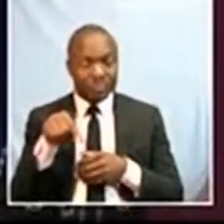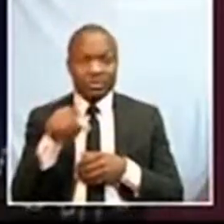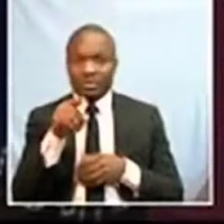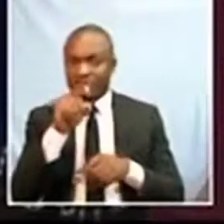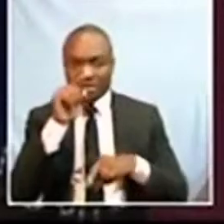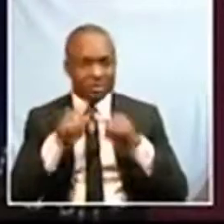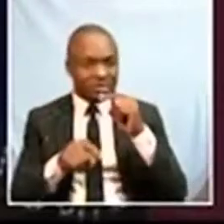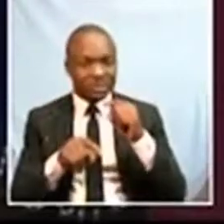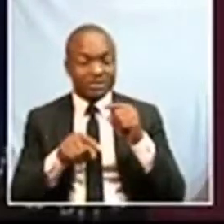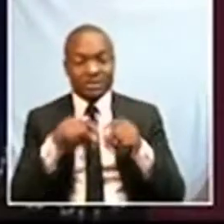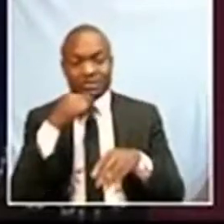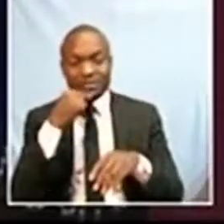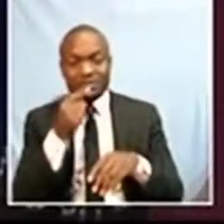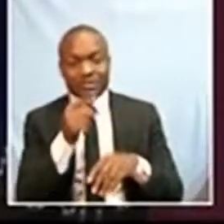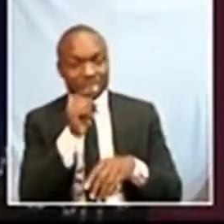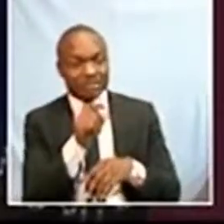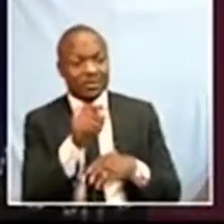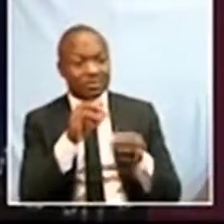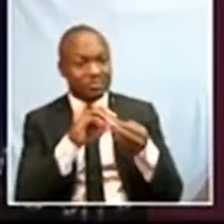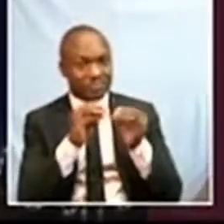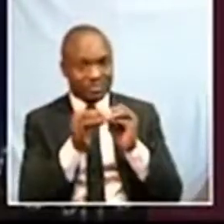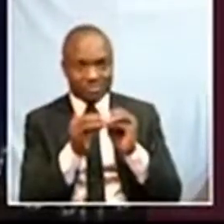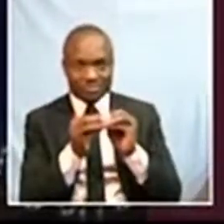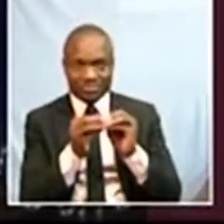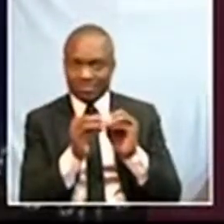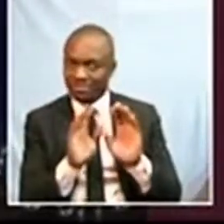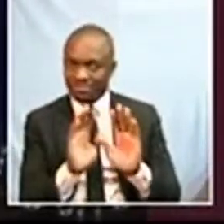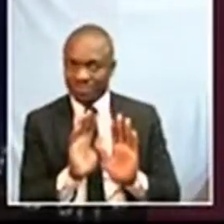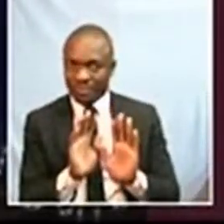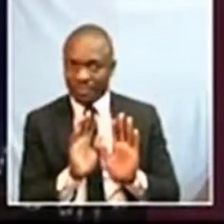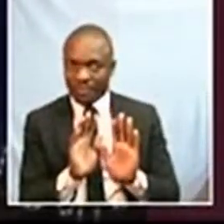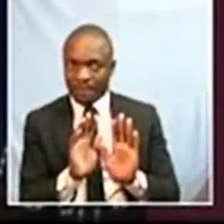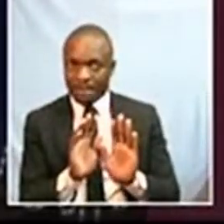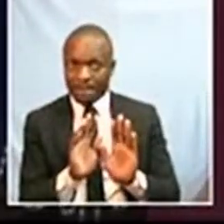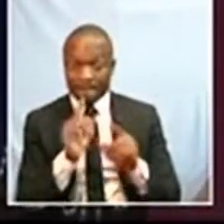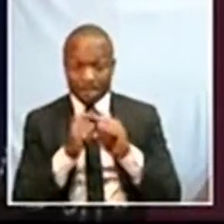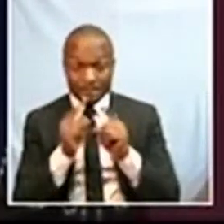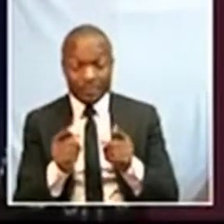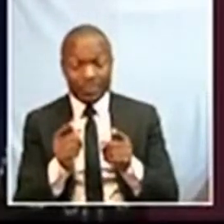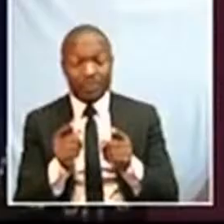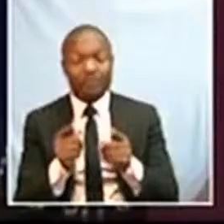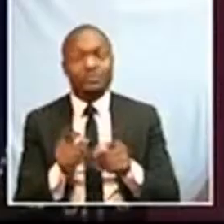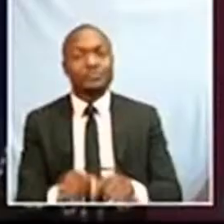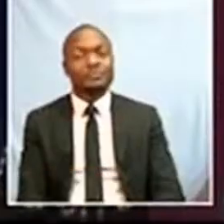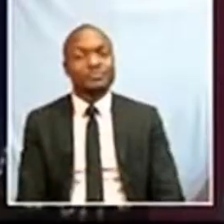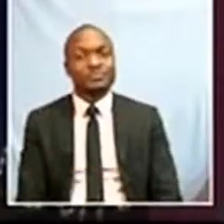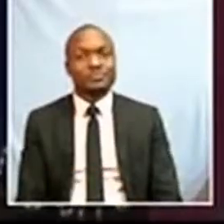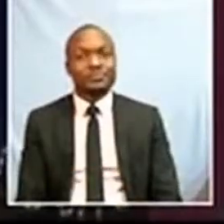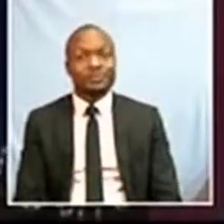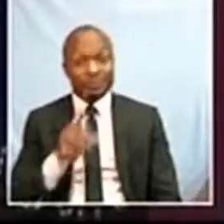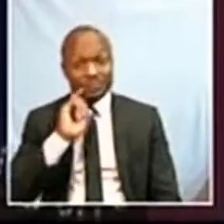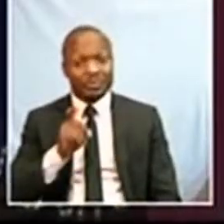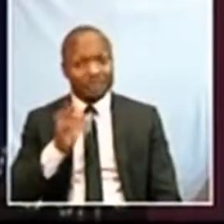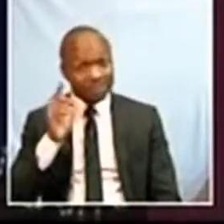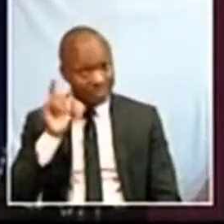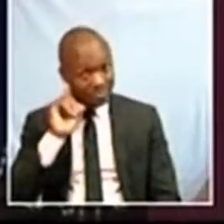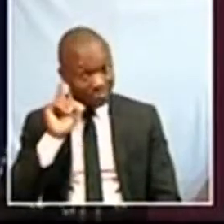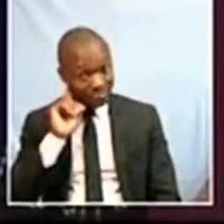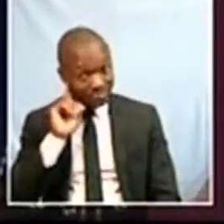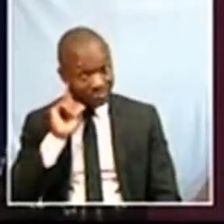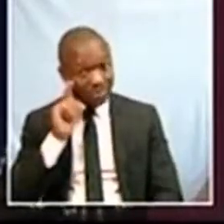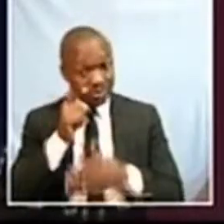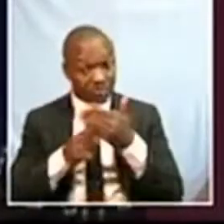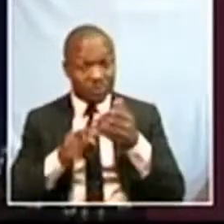could not ascertain that amount off cuff. But also take heed to what the honorable members